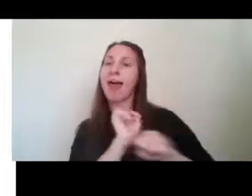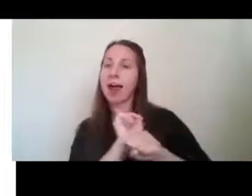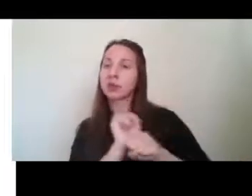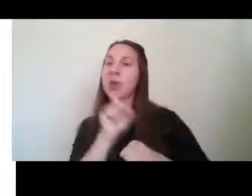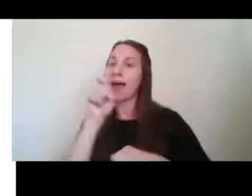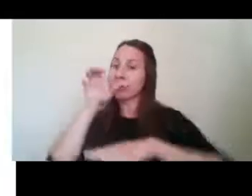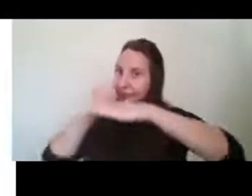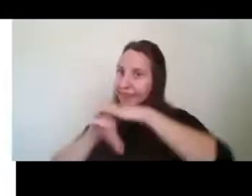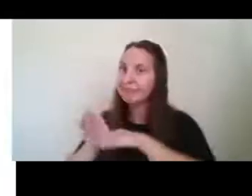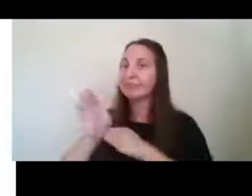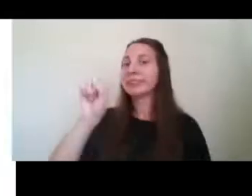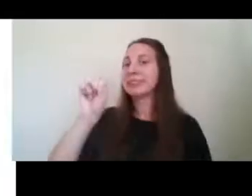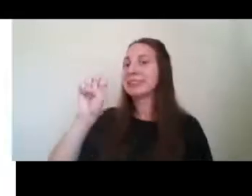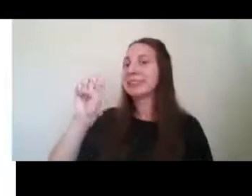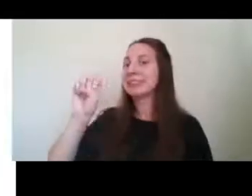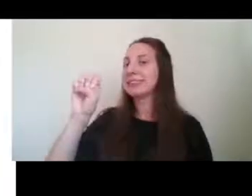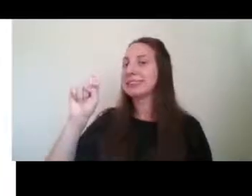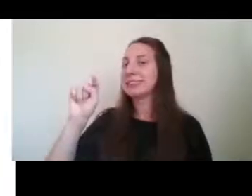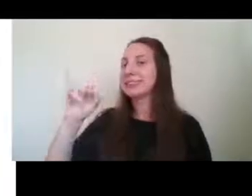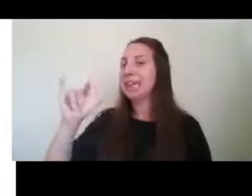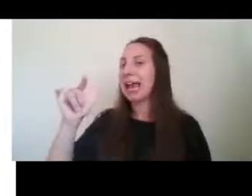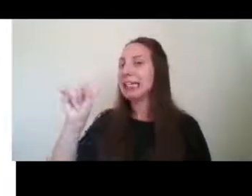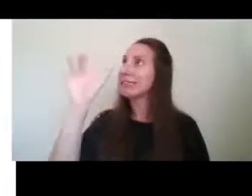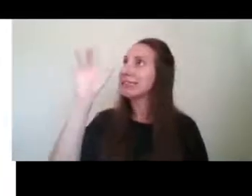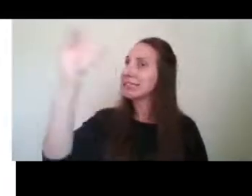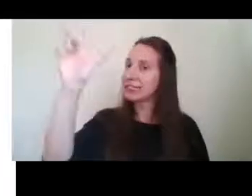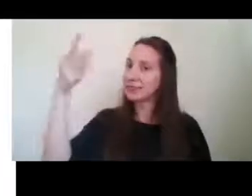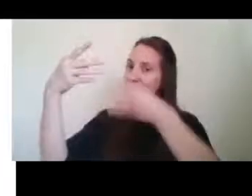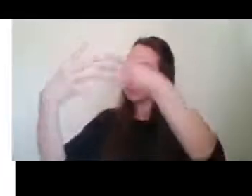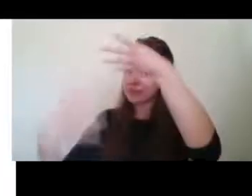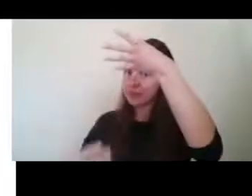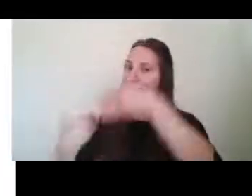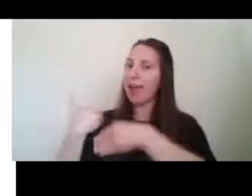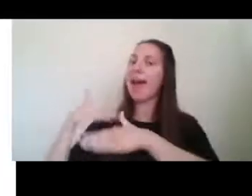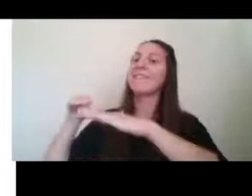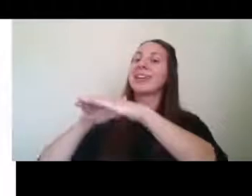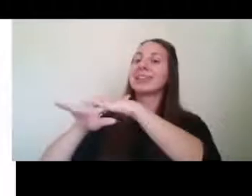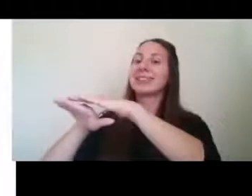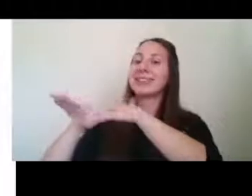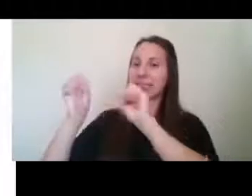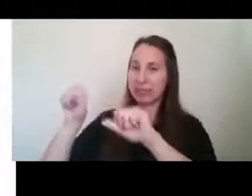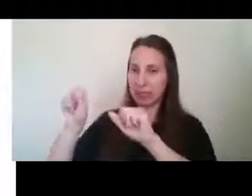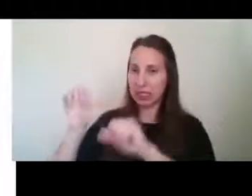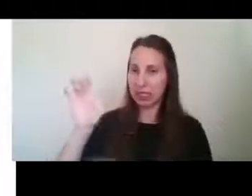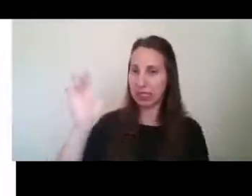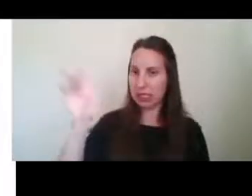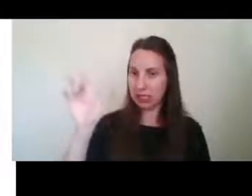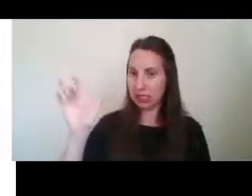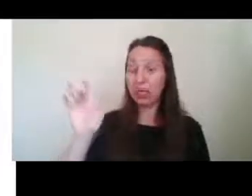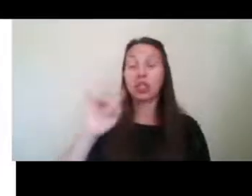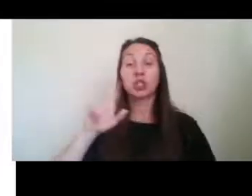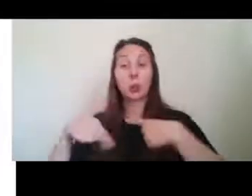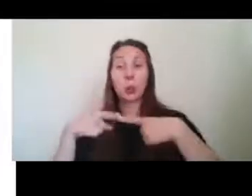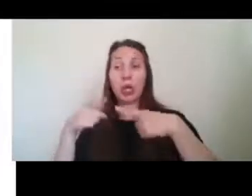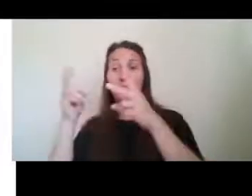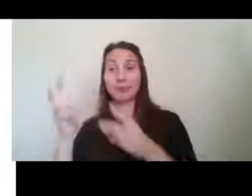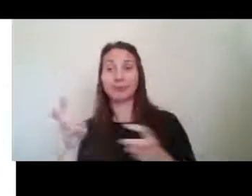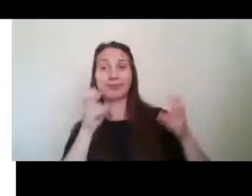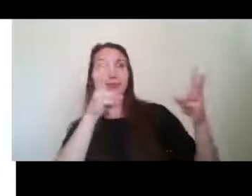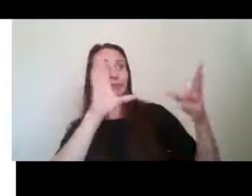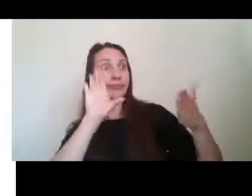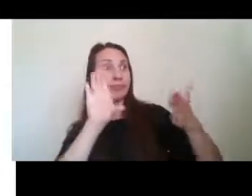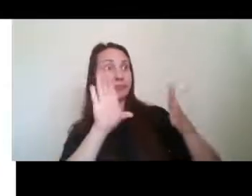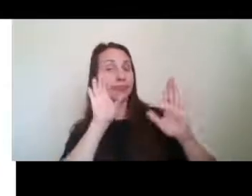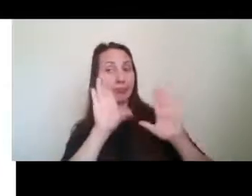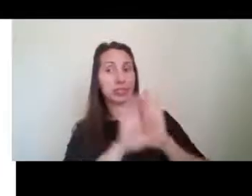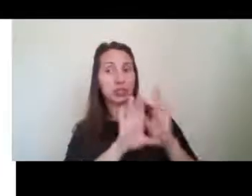there's an accessibility feature. So if you click on that, it will give you the option, and when you put up your picture on Twitter, you put